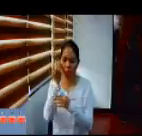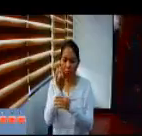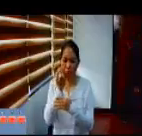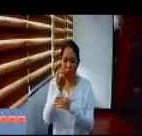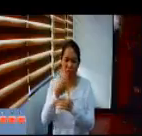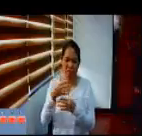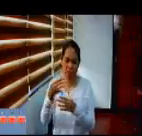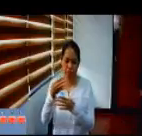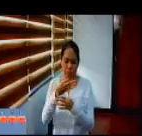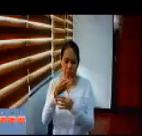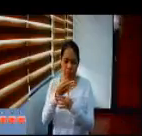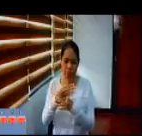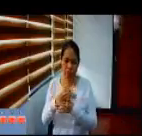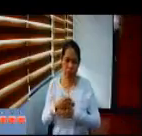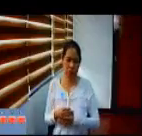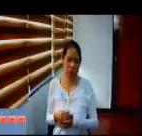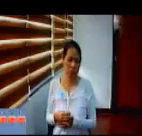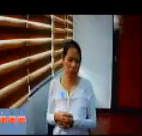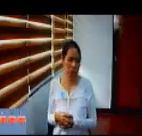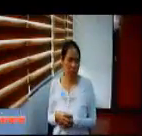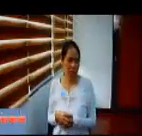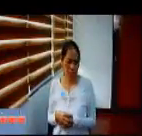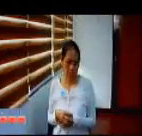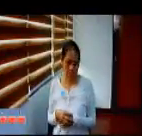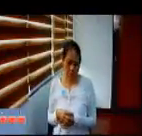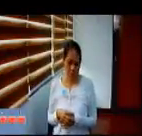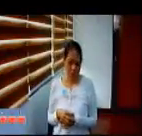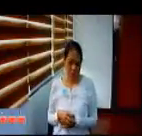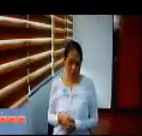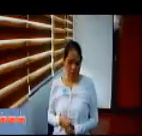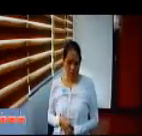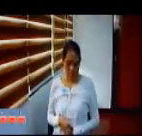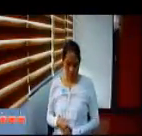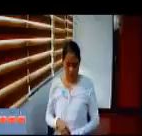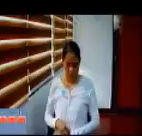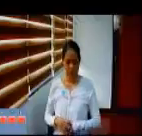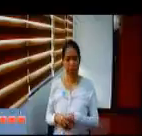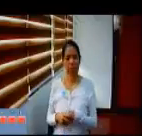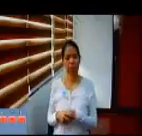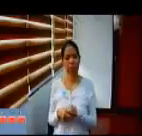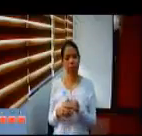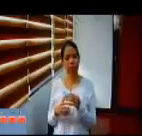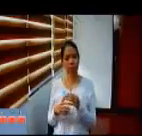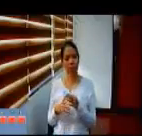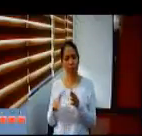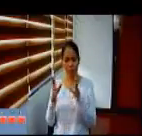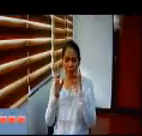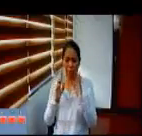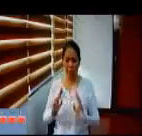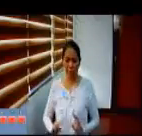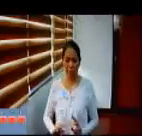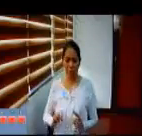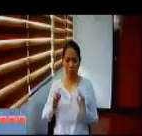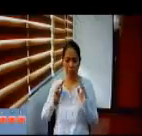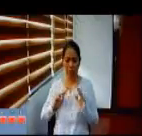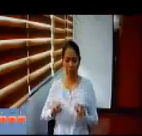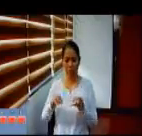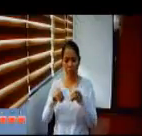Now, Your Honors, and of course, this on top of other serious impacts on public health, loss of life and